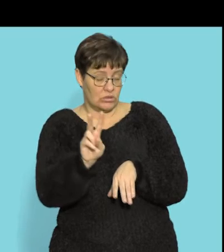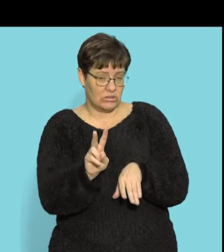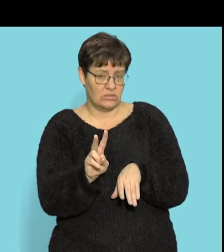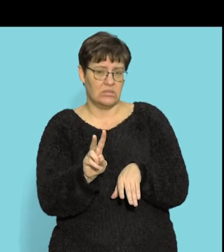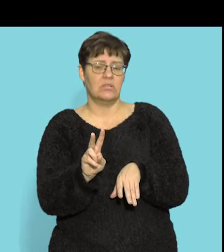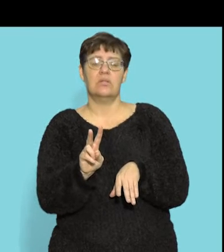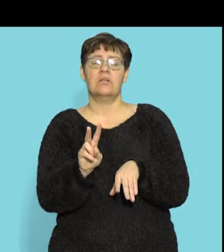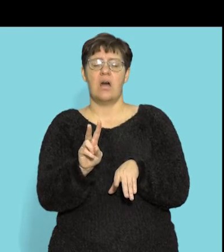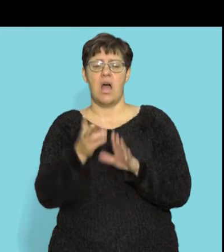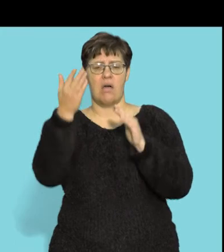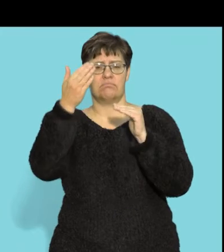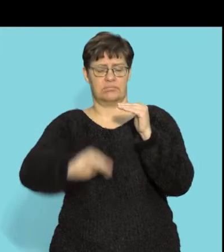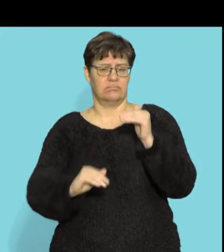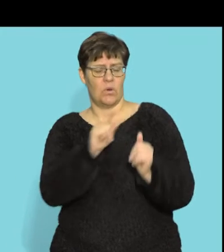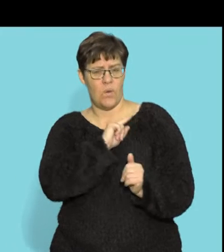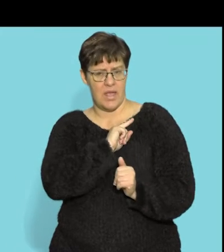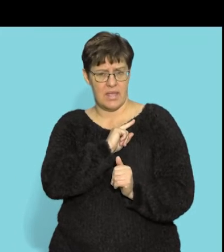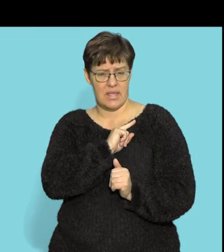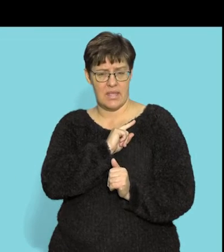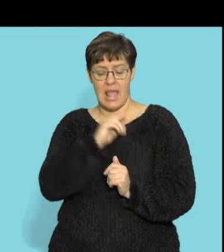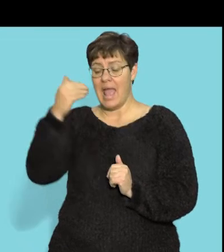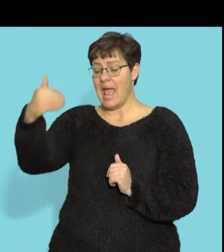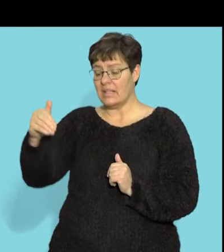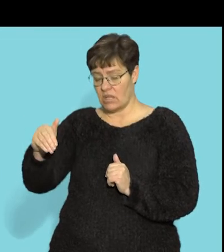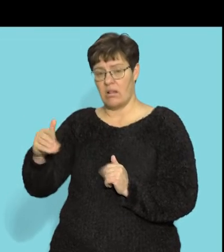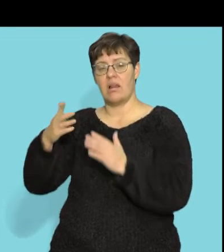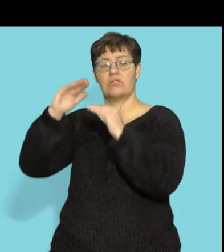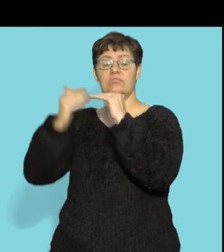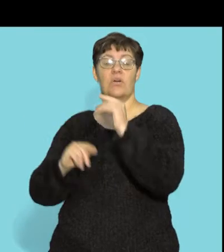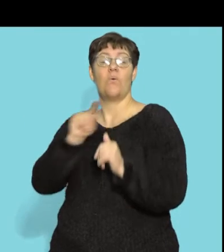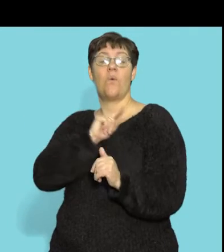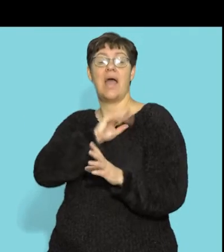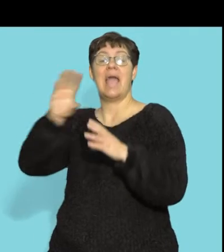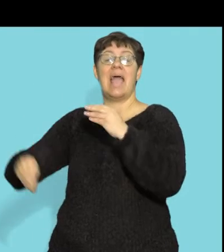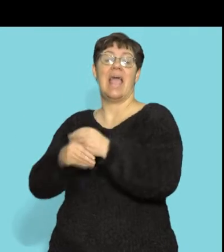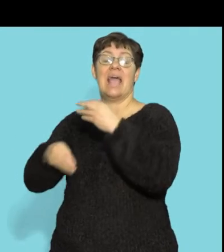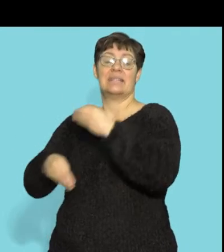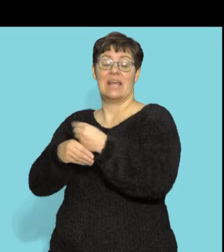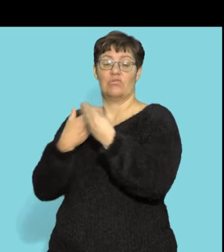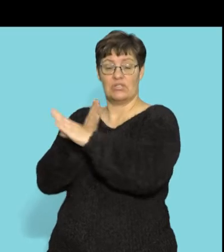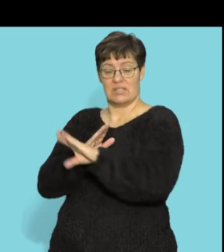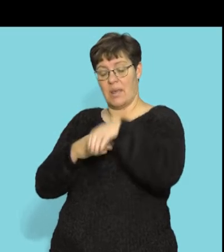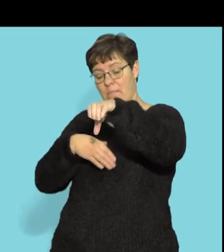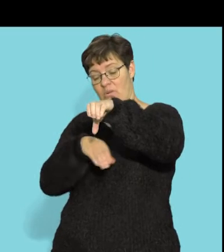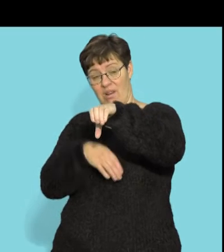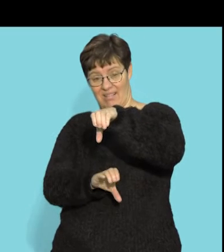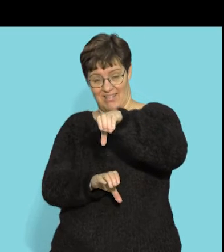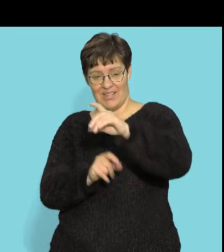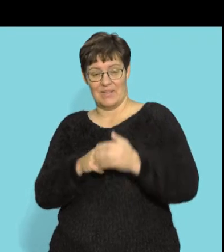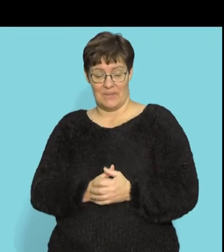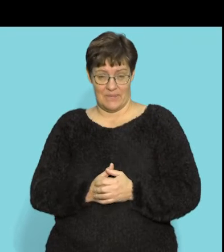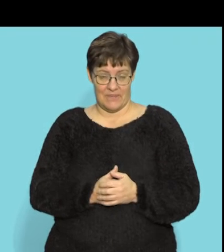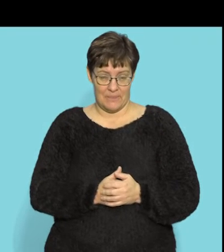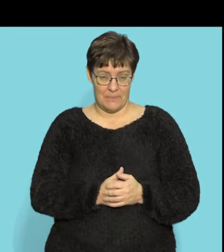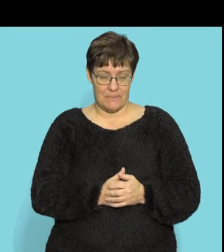does the external voltage decrease? Because the external resistance is decreased due to adding more resistors in parallel,